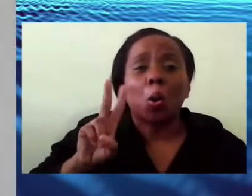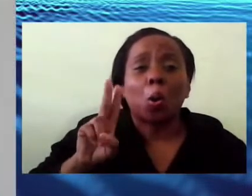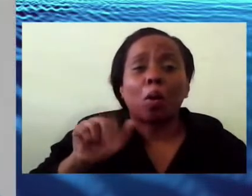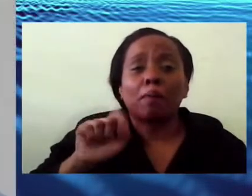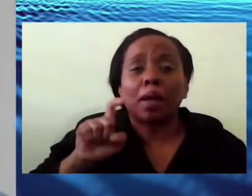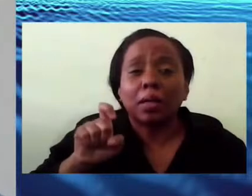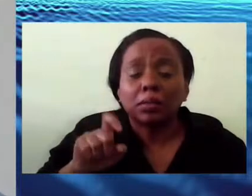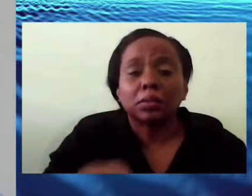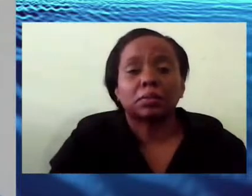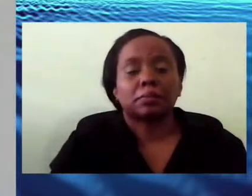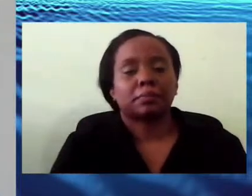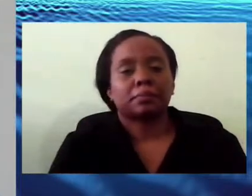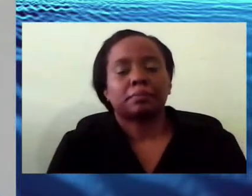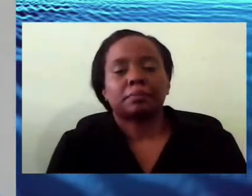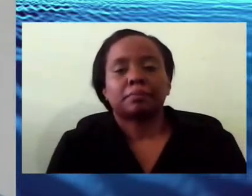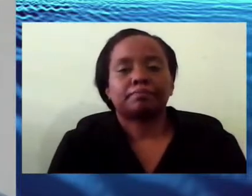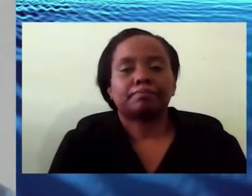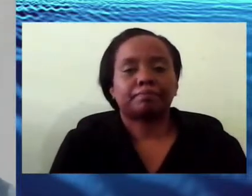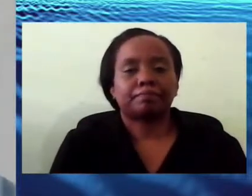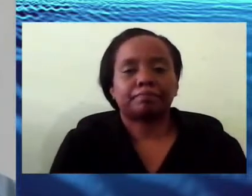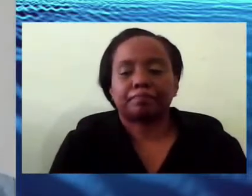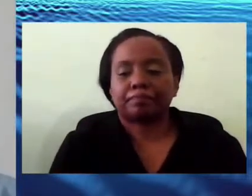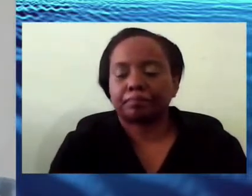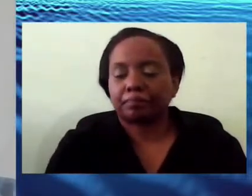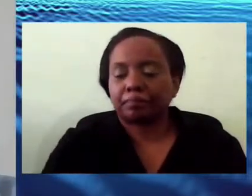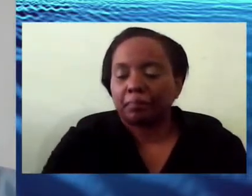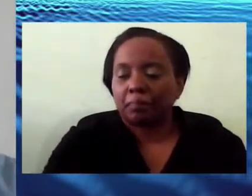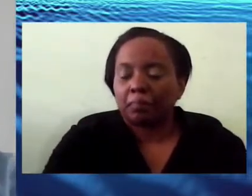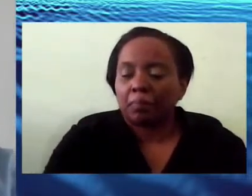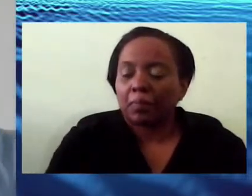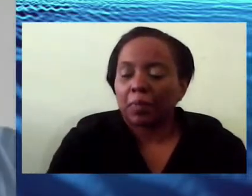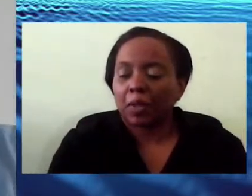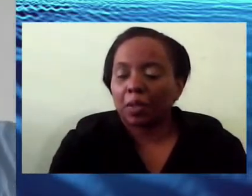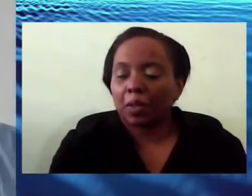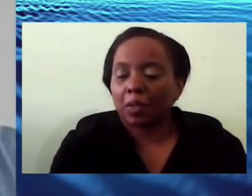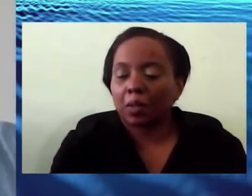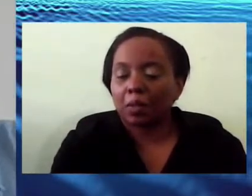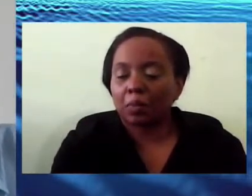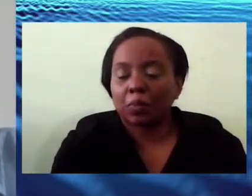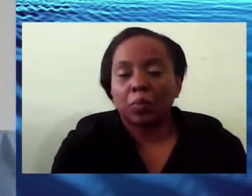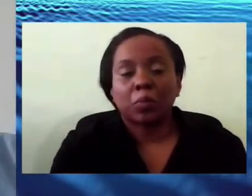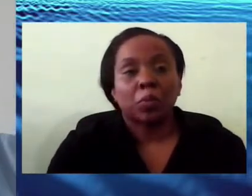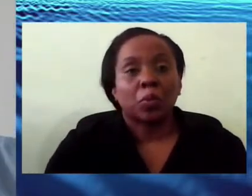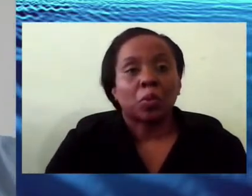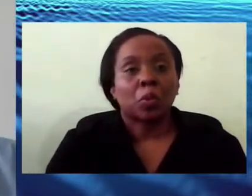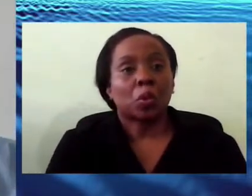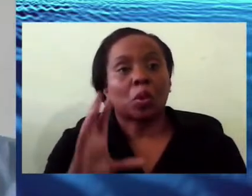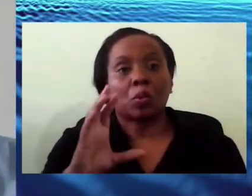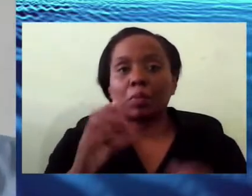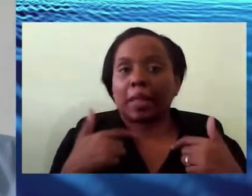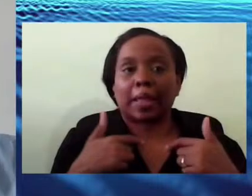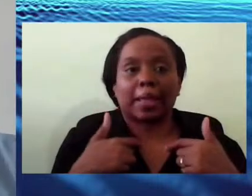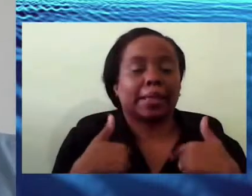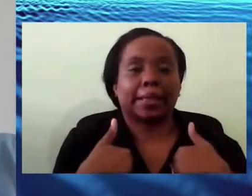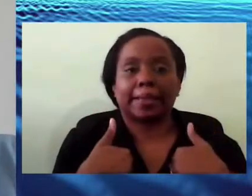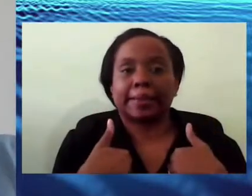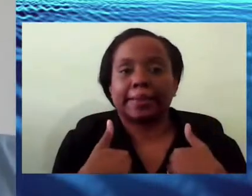I must confess that I have not really been following this aspect of things very, very closely